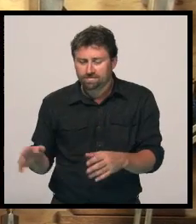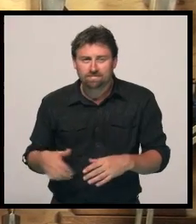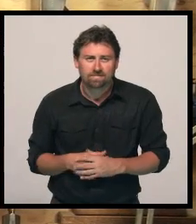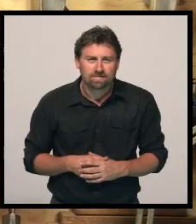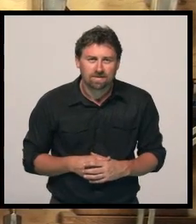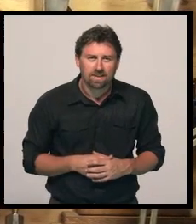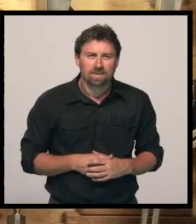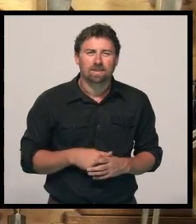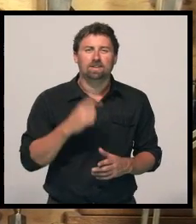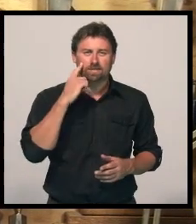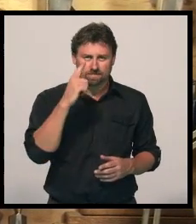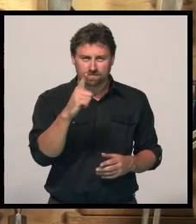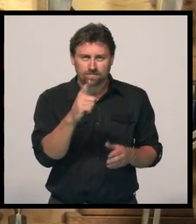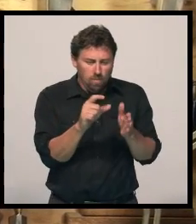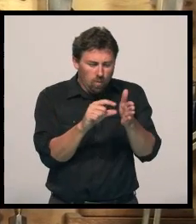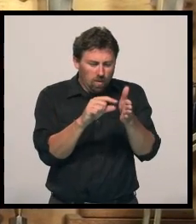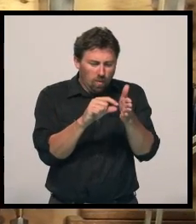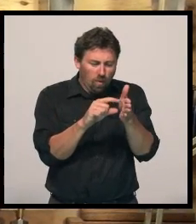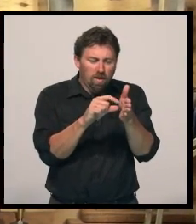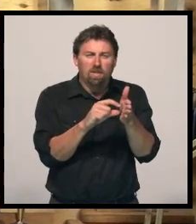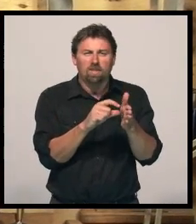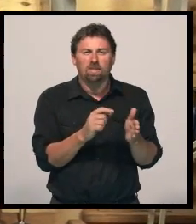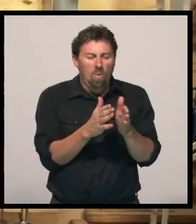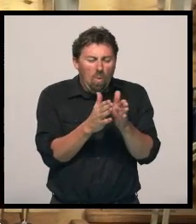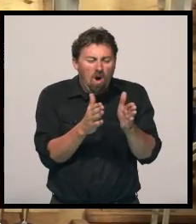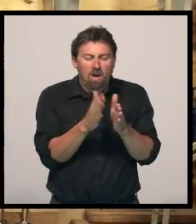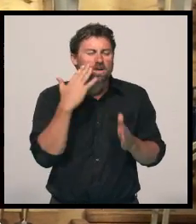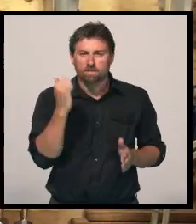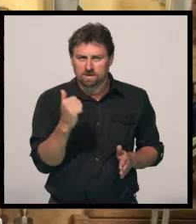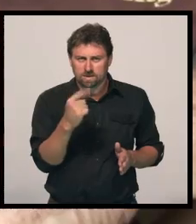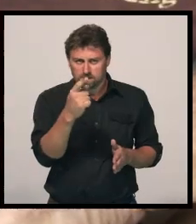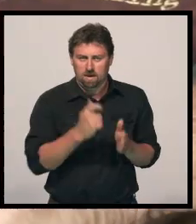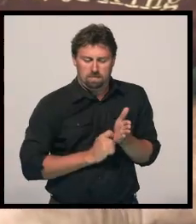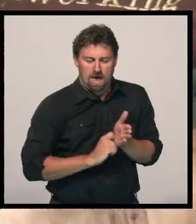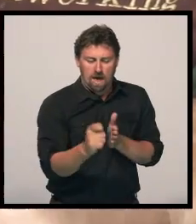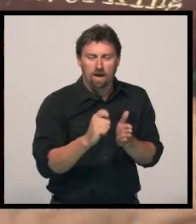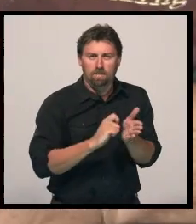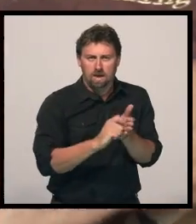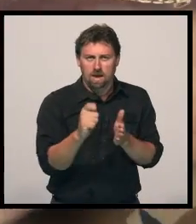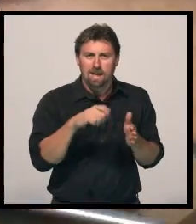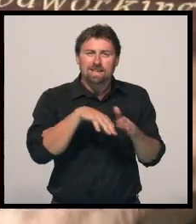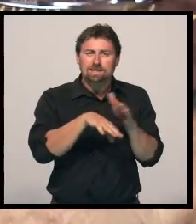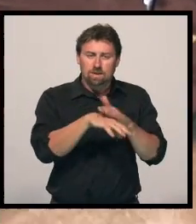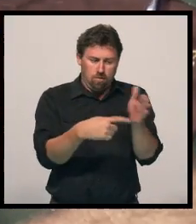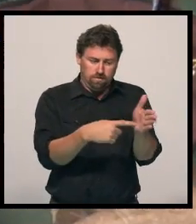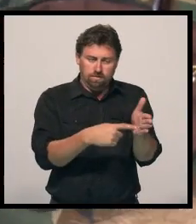width. Doesn't matter if it's a little bit wider. And then mark on the